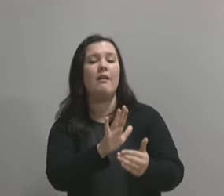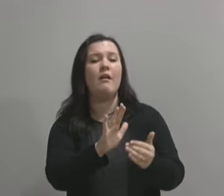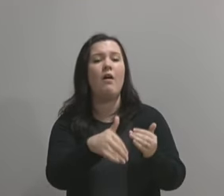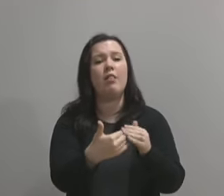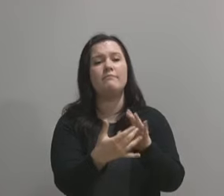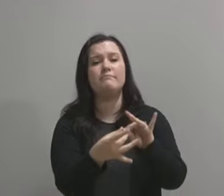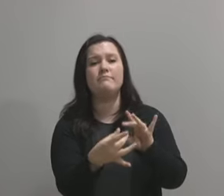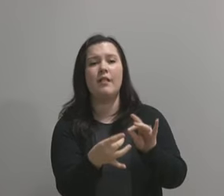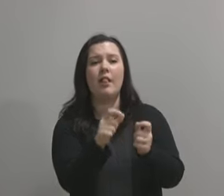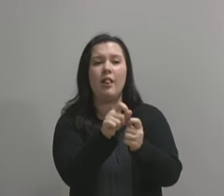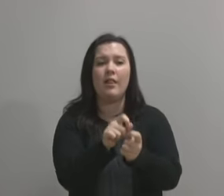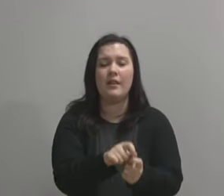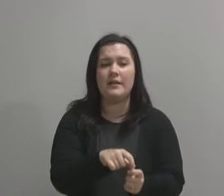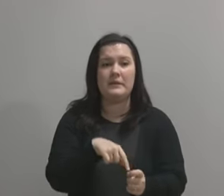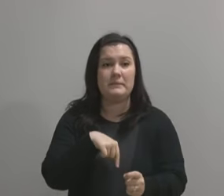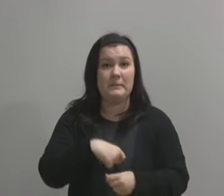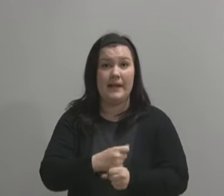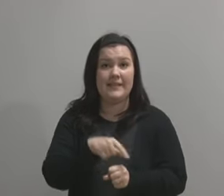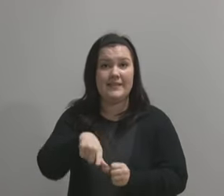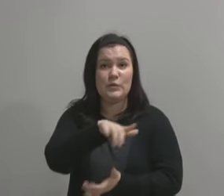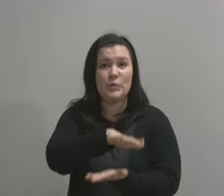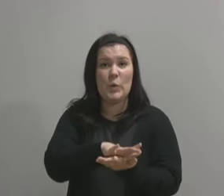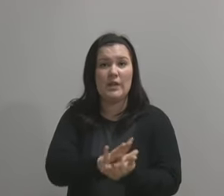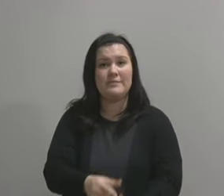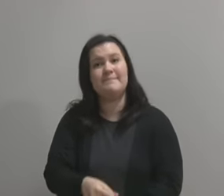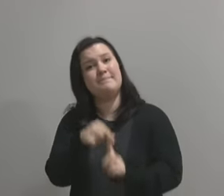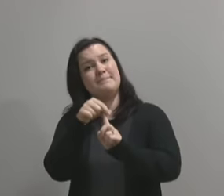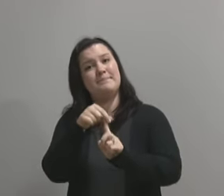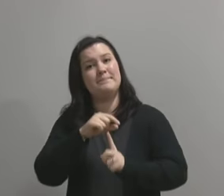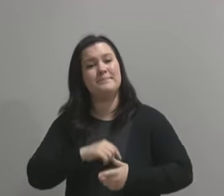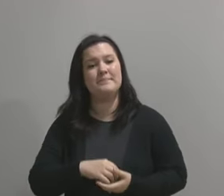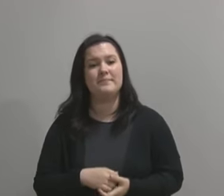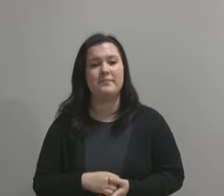details that make this school a special place.